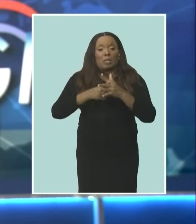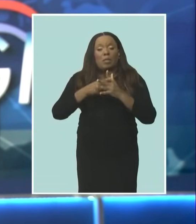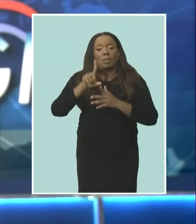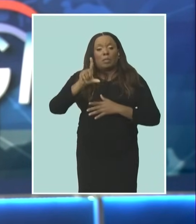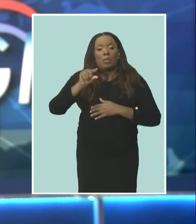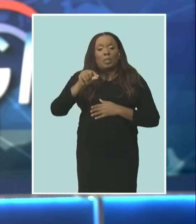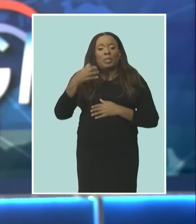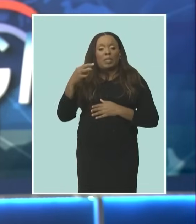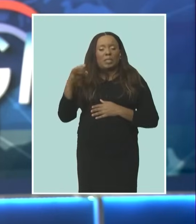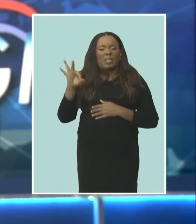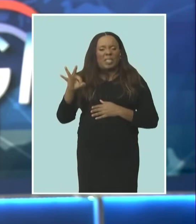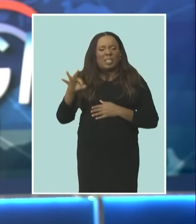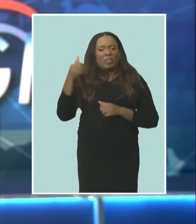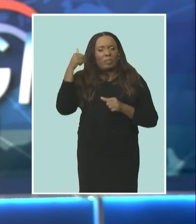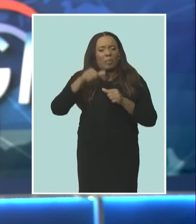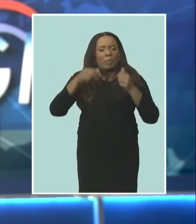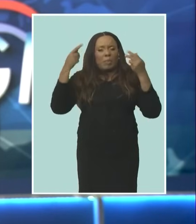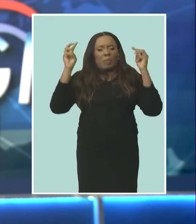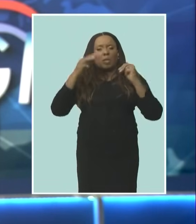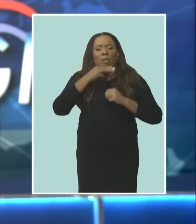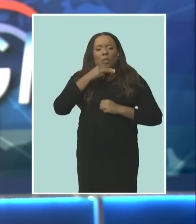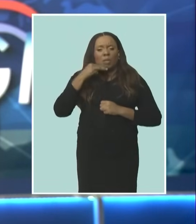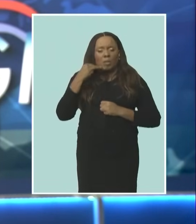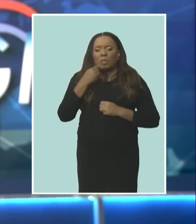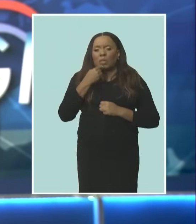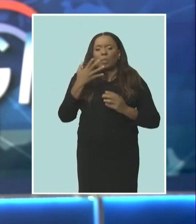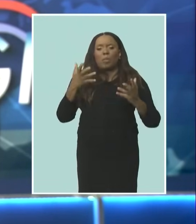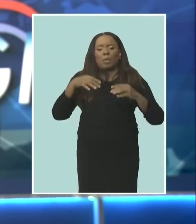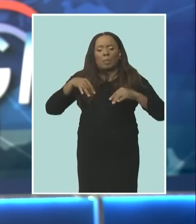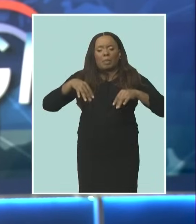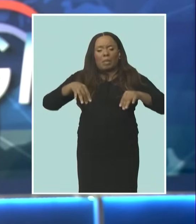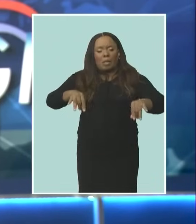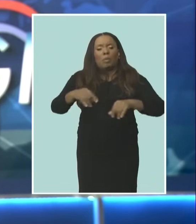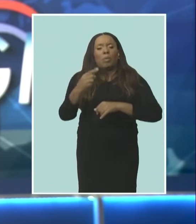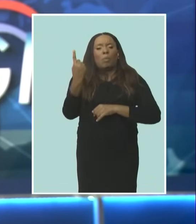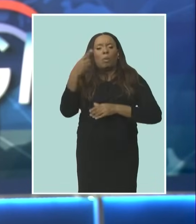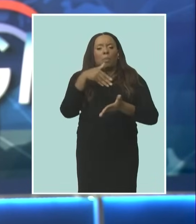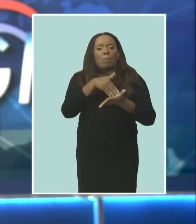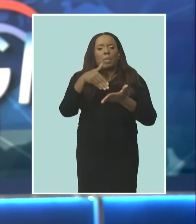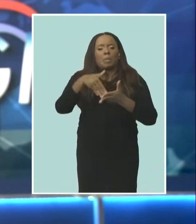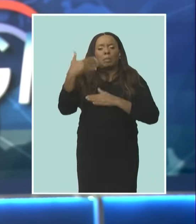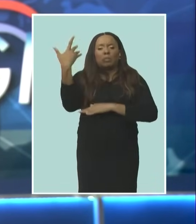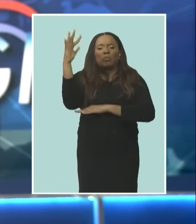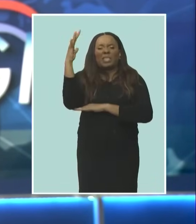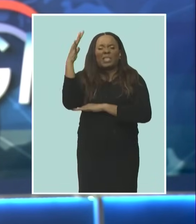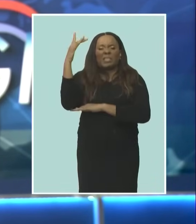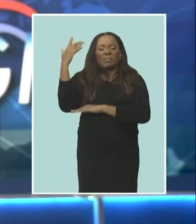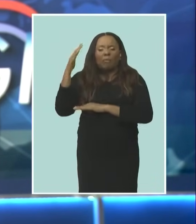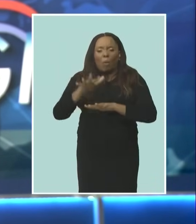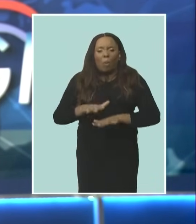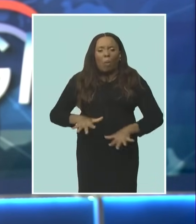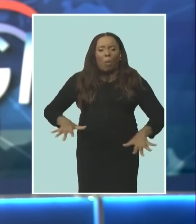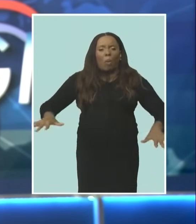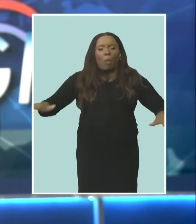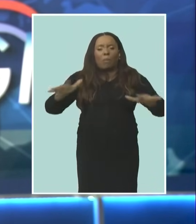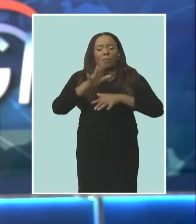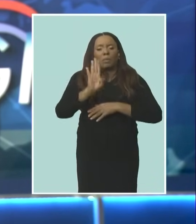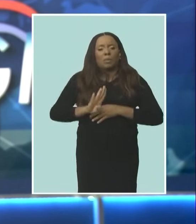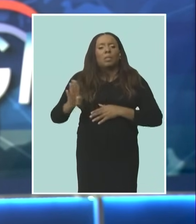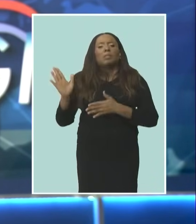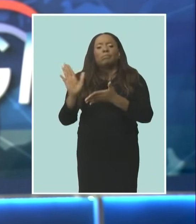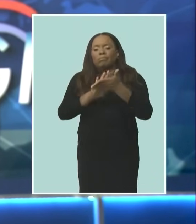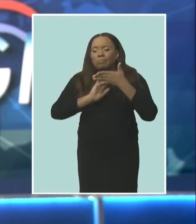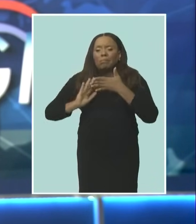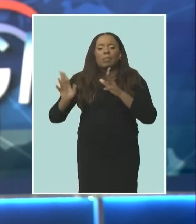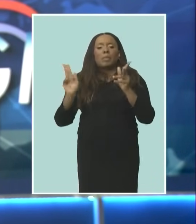Prime Minister Mia Amor-Motley to plant 1 million trees across the island. And Minister Ford gave kudos to all those